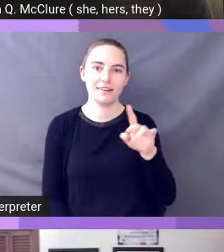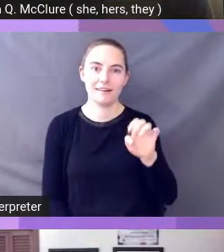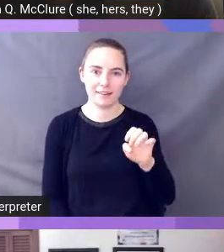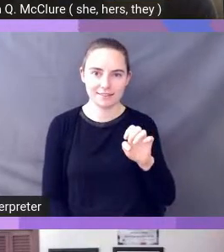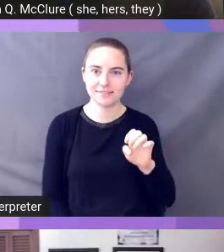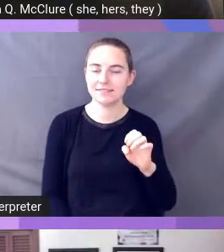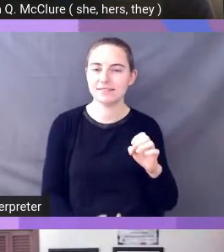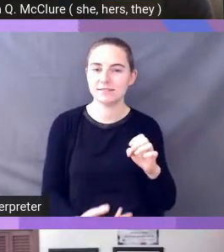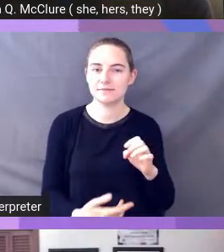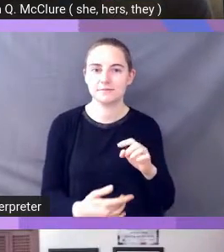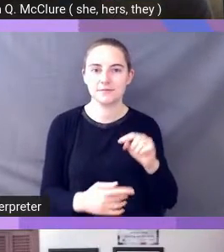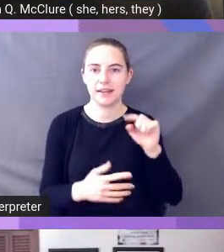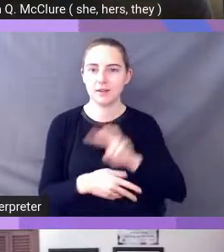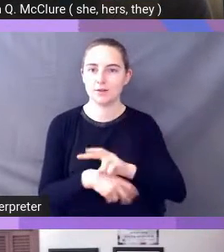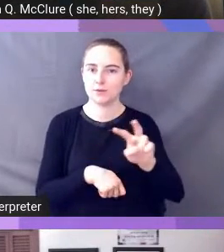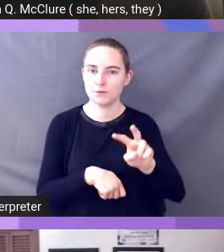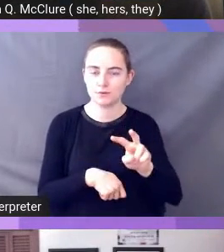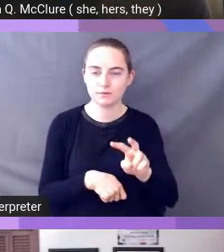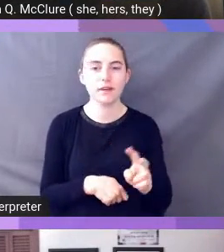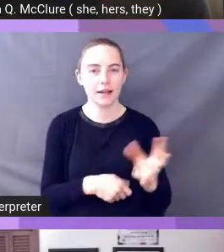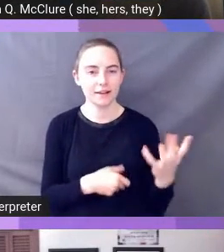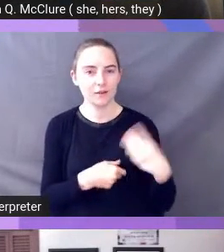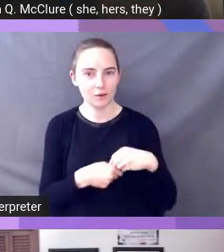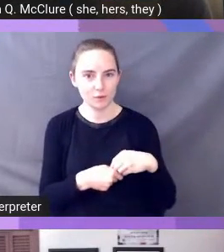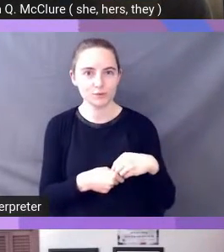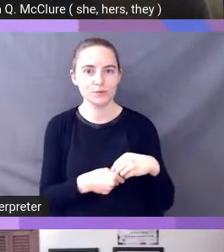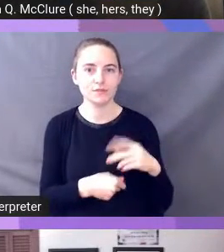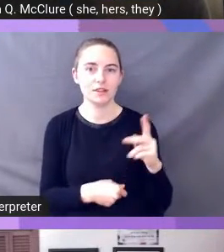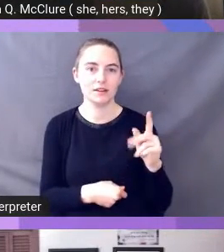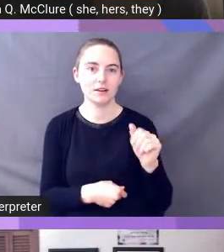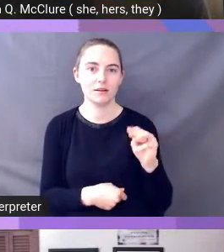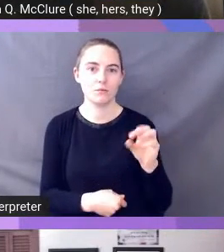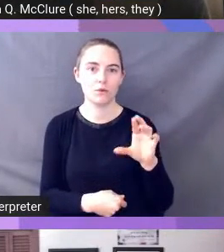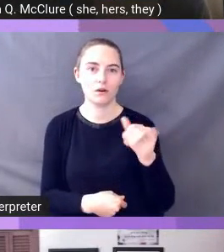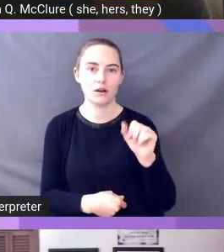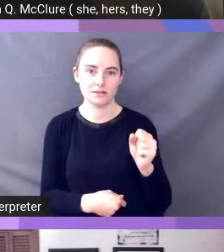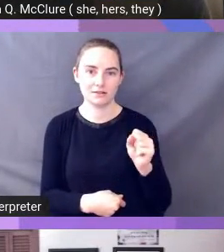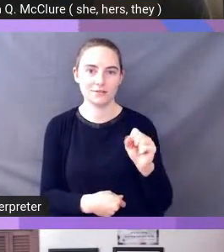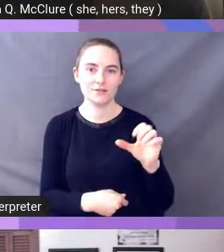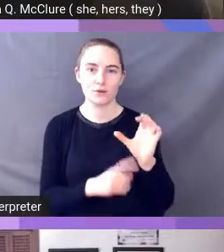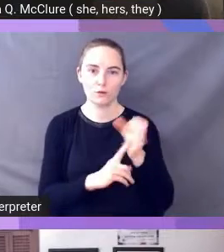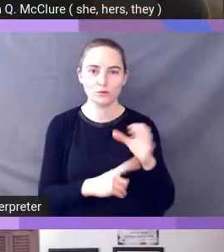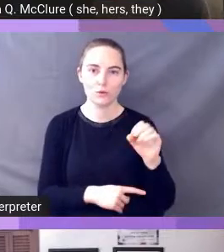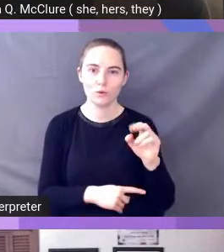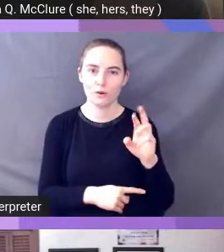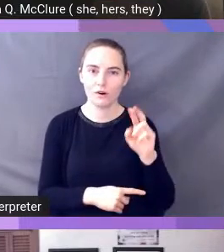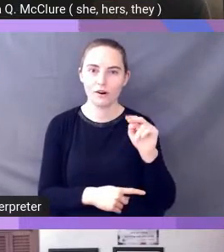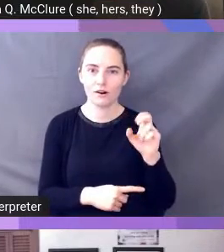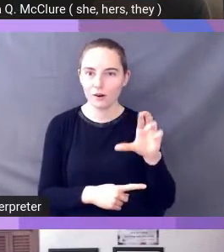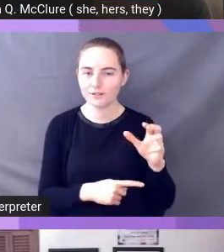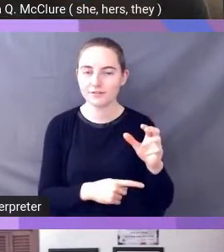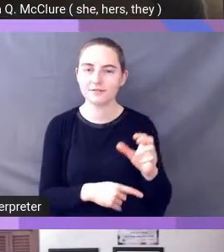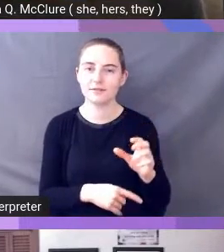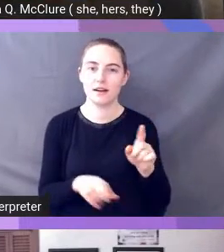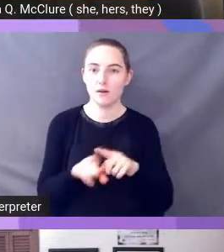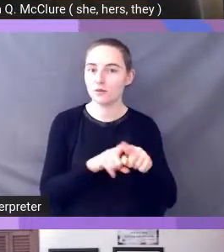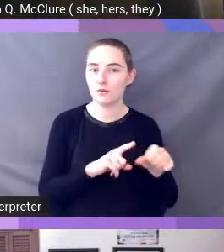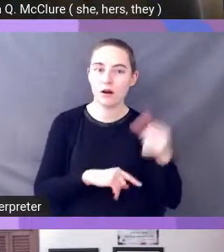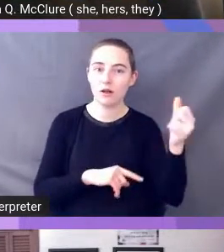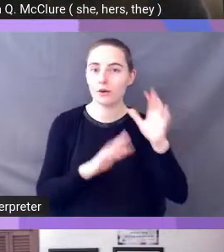our fabulous friends at Kimura's Cultural Corner, but some other incredible queer organizers from around our state.